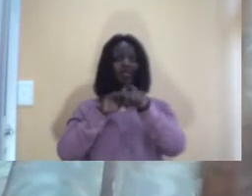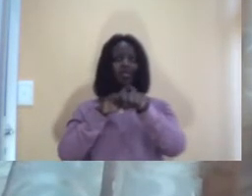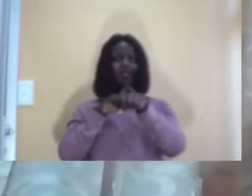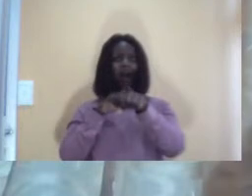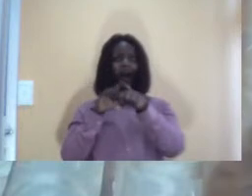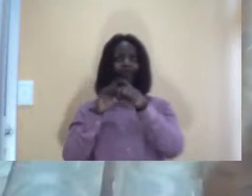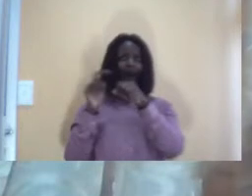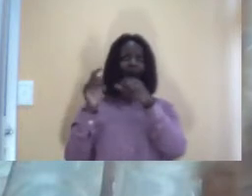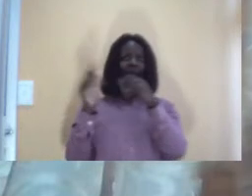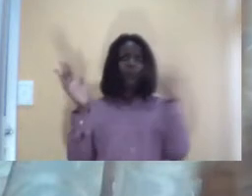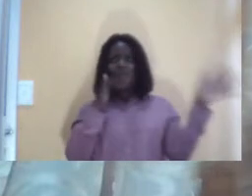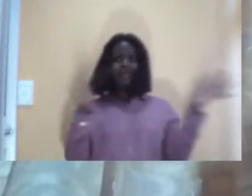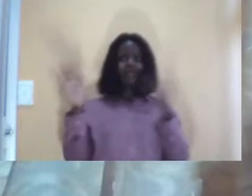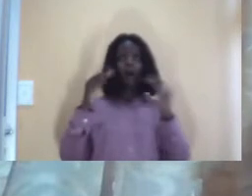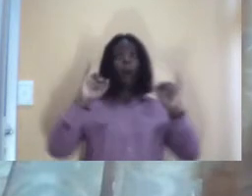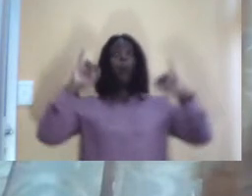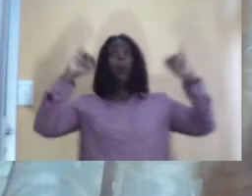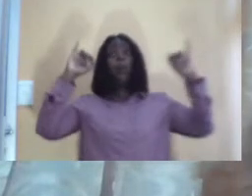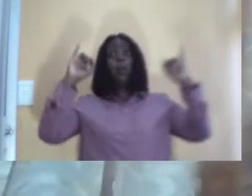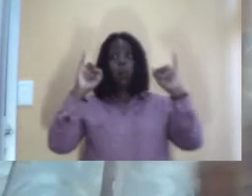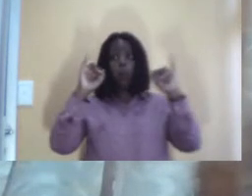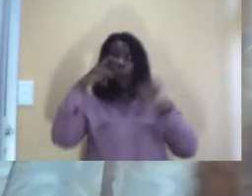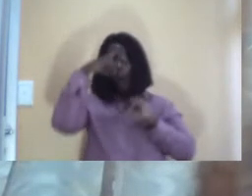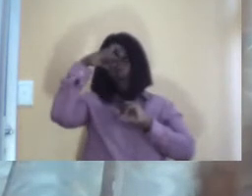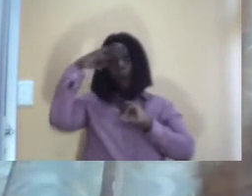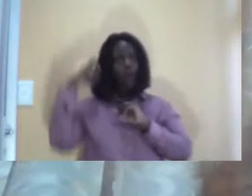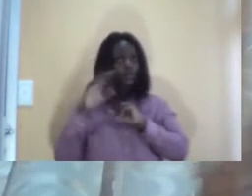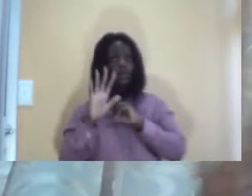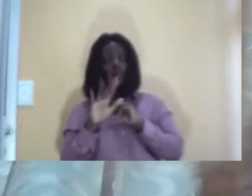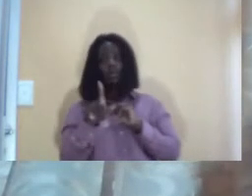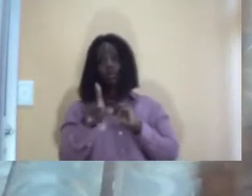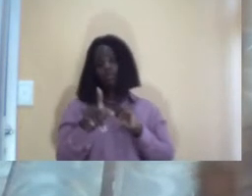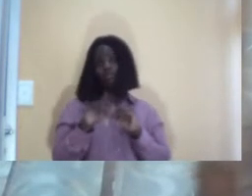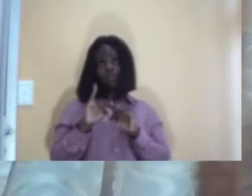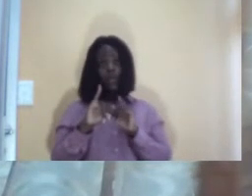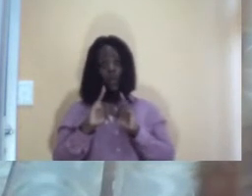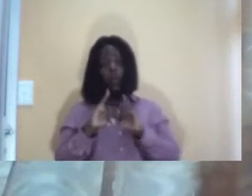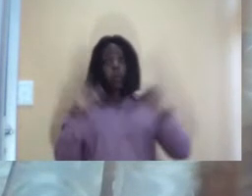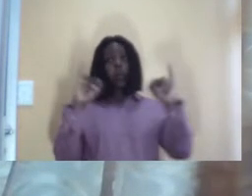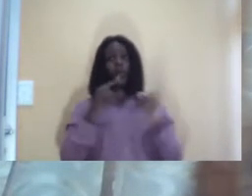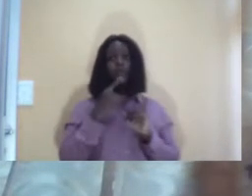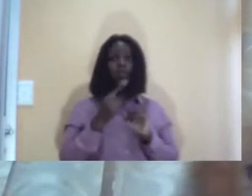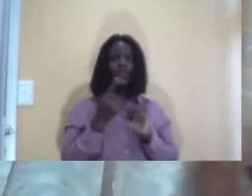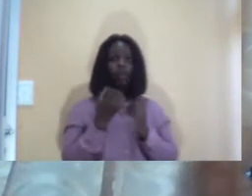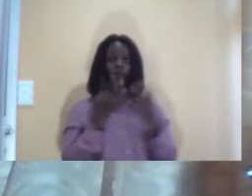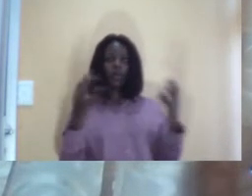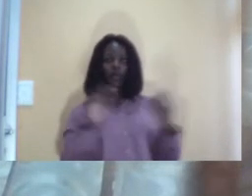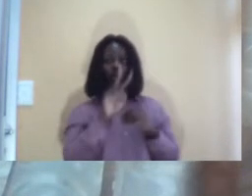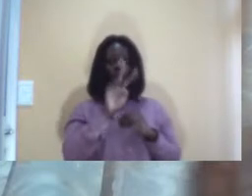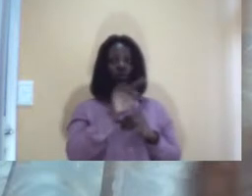delayed frost. This increase is further projected to be between